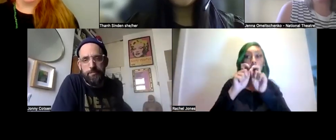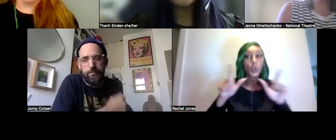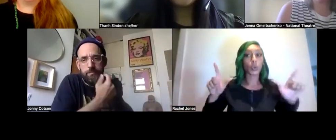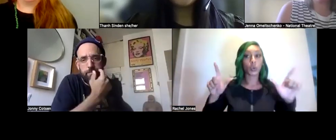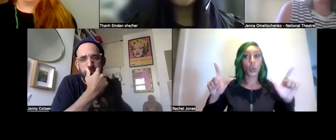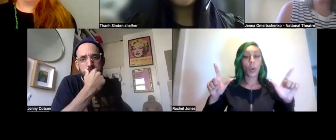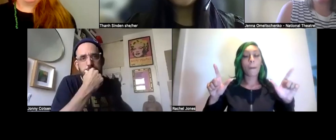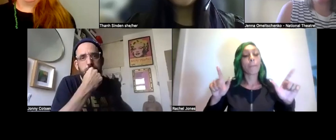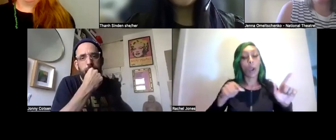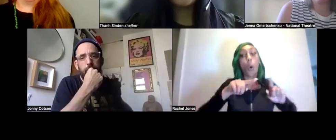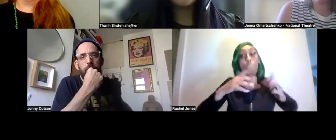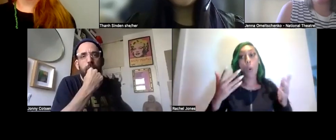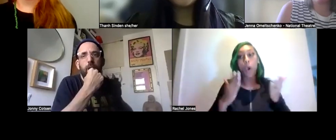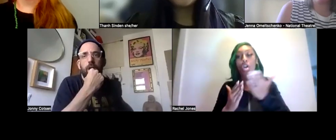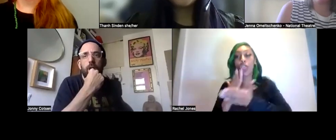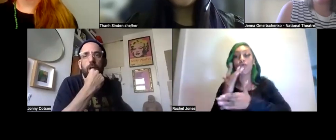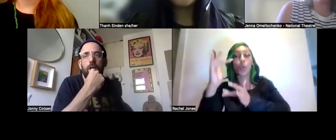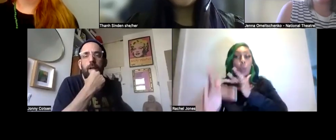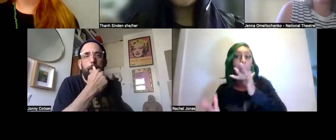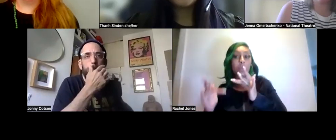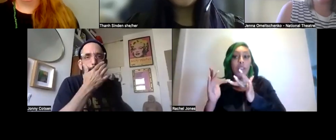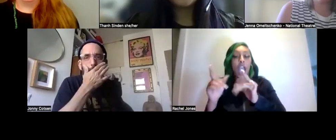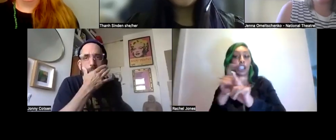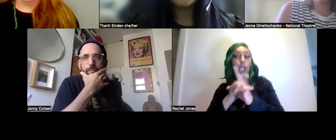or via the website or community platform.